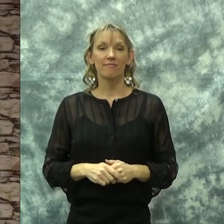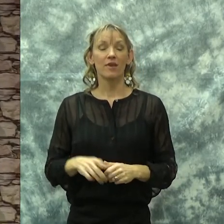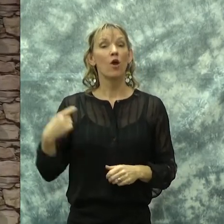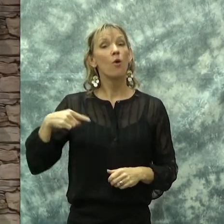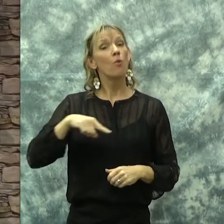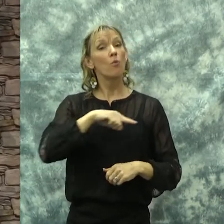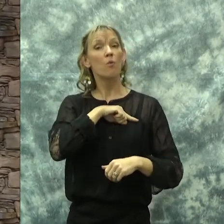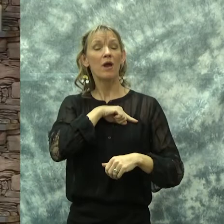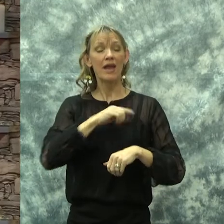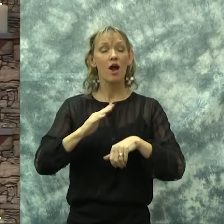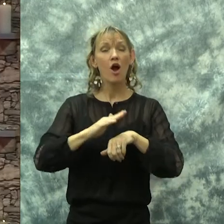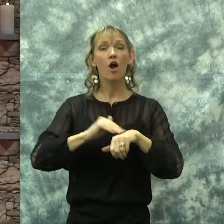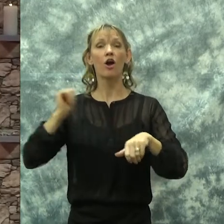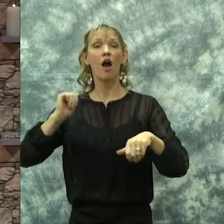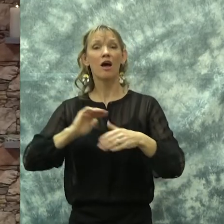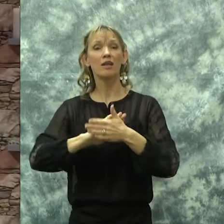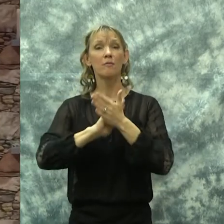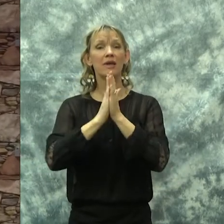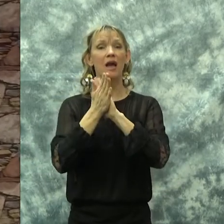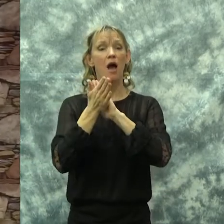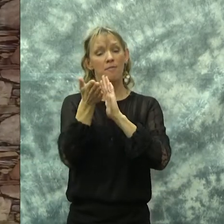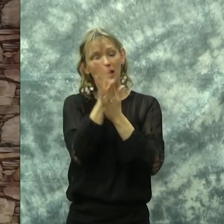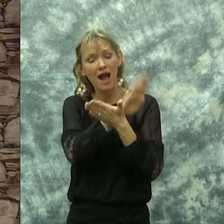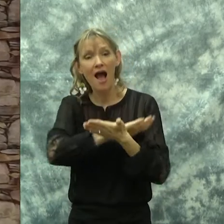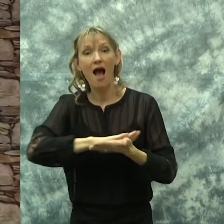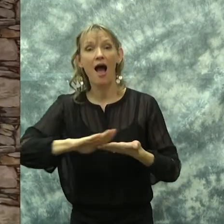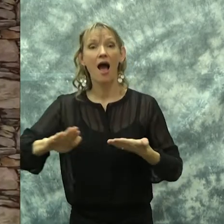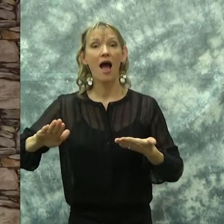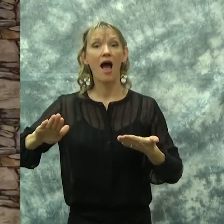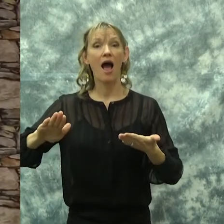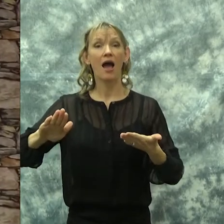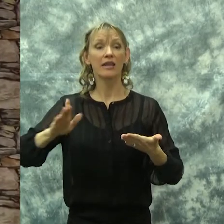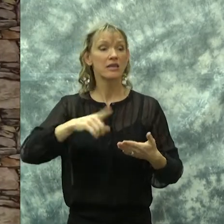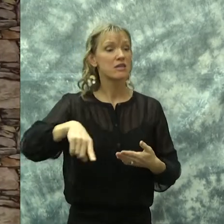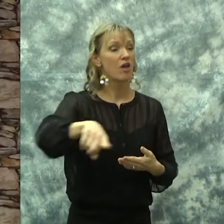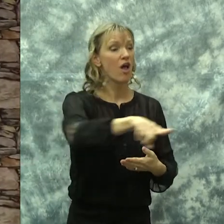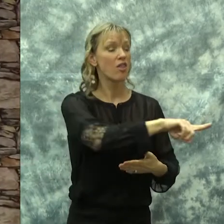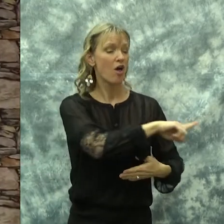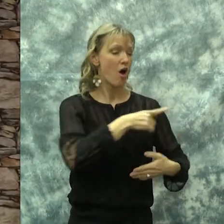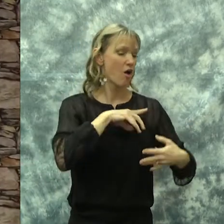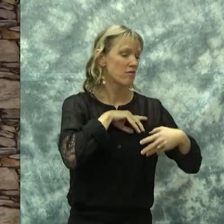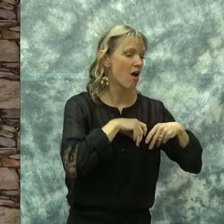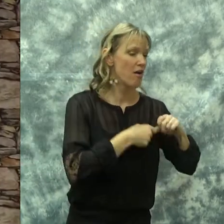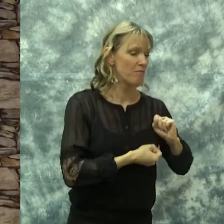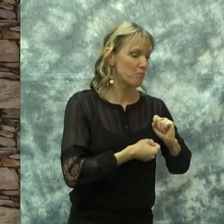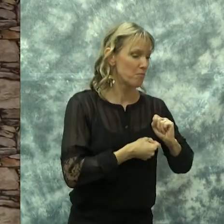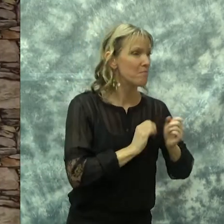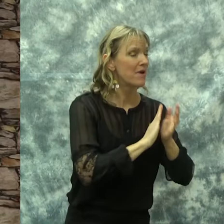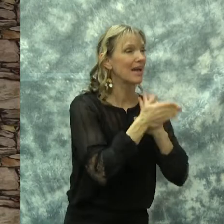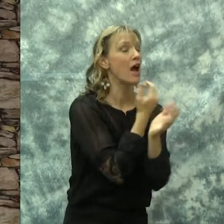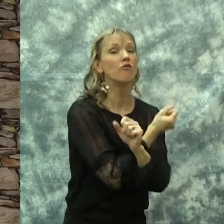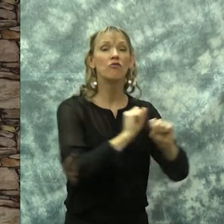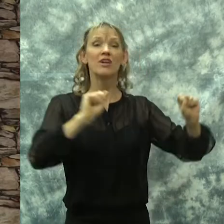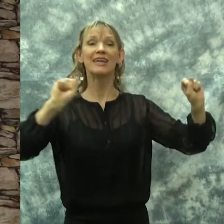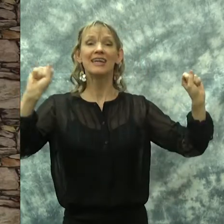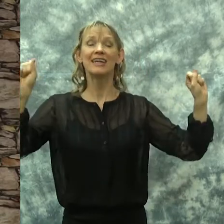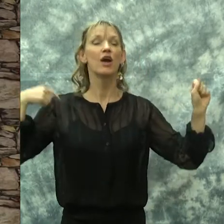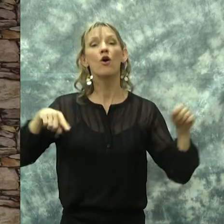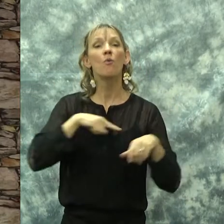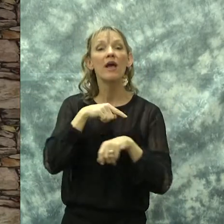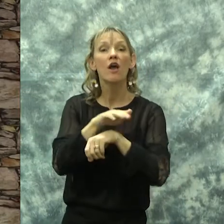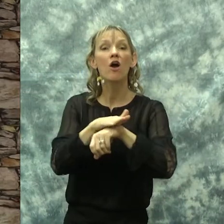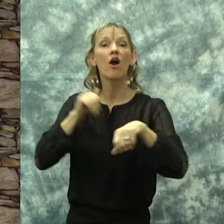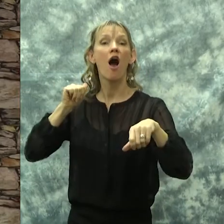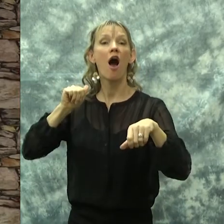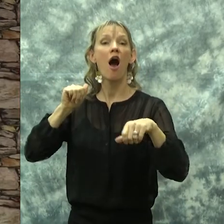We are called to be the kindness, set the brokenhearted free. We are called to